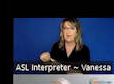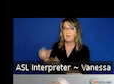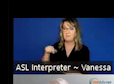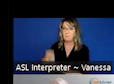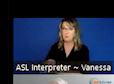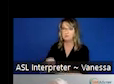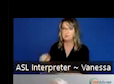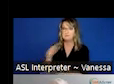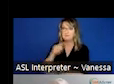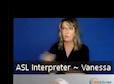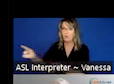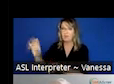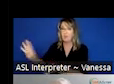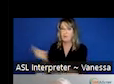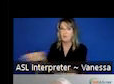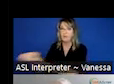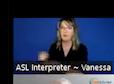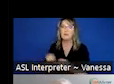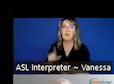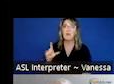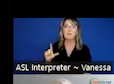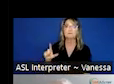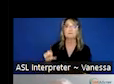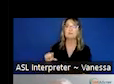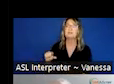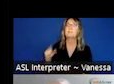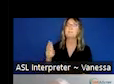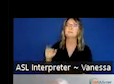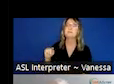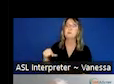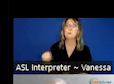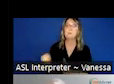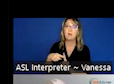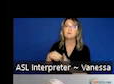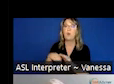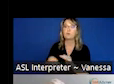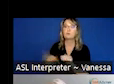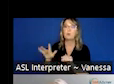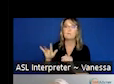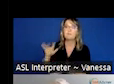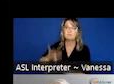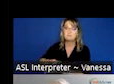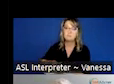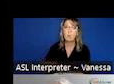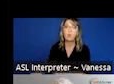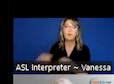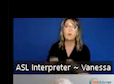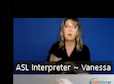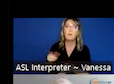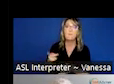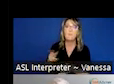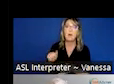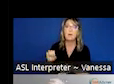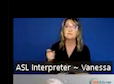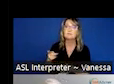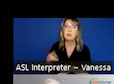for the Veterans Crisis Line? Is it LGBTQ plus and under 25 years old, push X? Is it Para